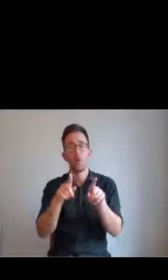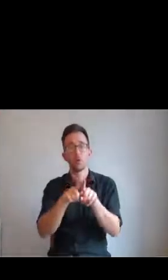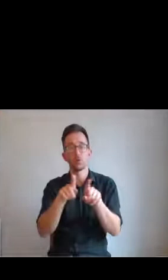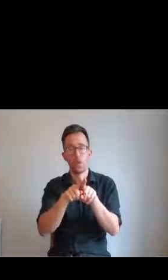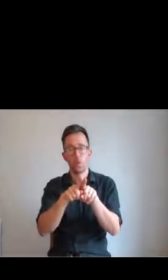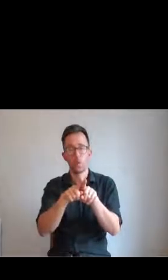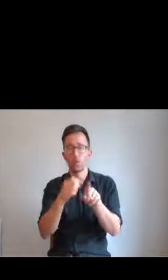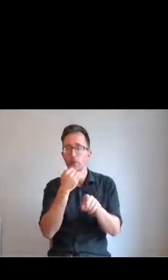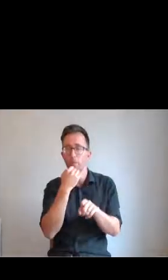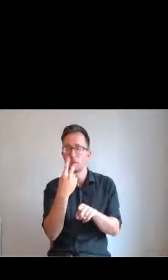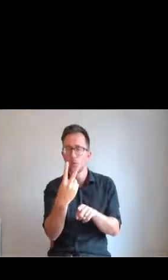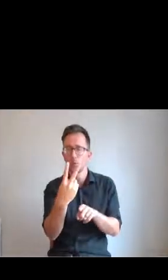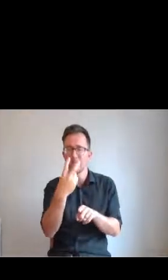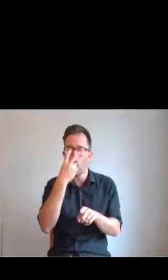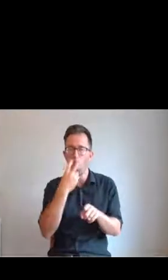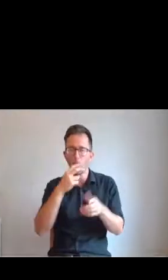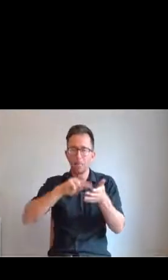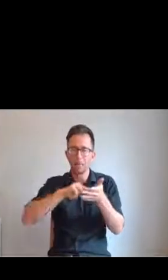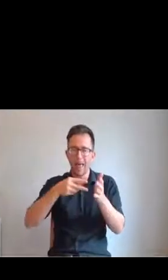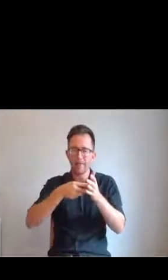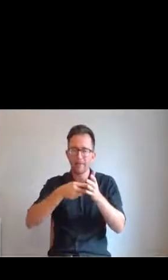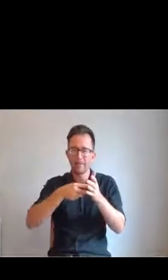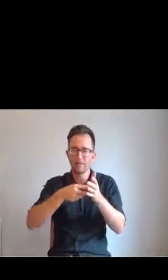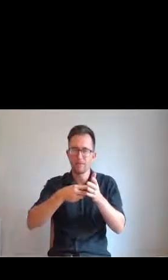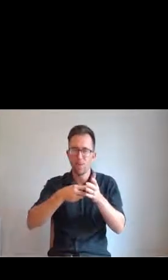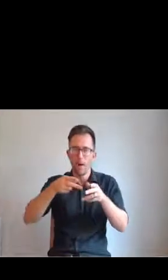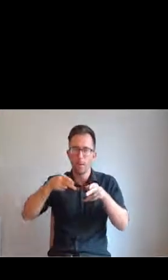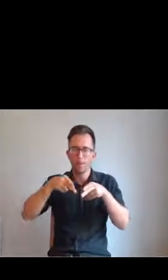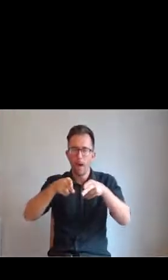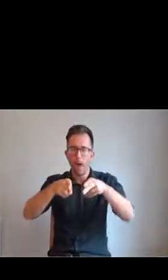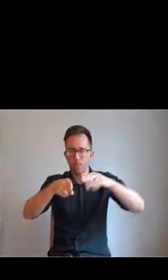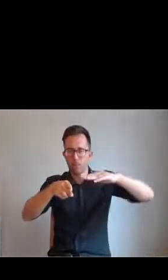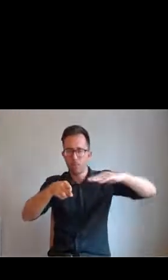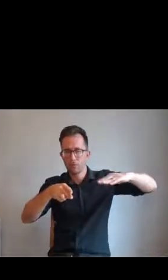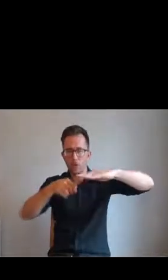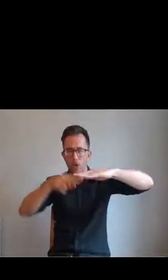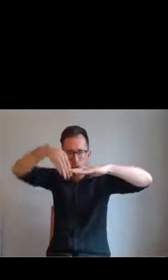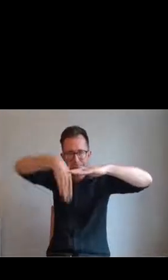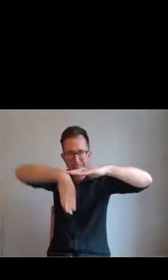the A13 due to its close proximity to the A13 and slip roads.